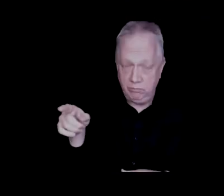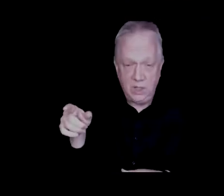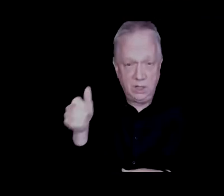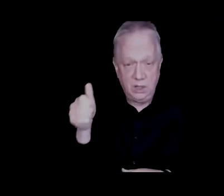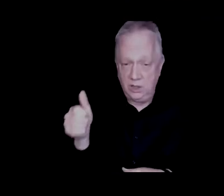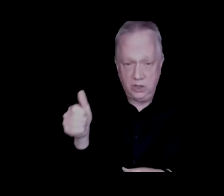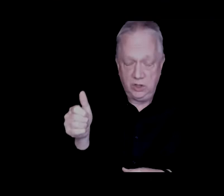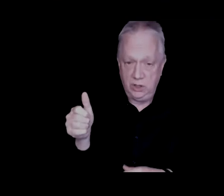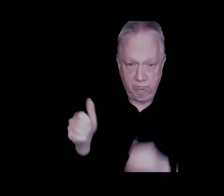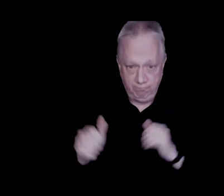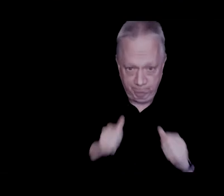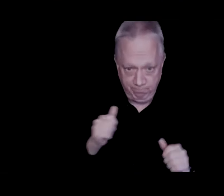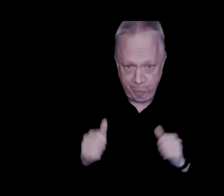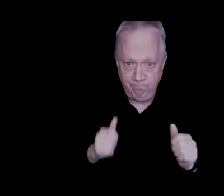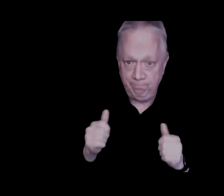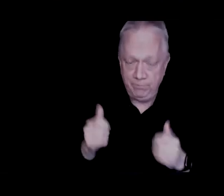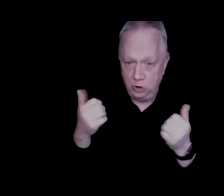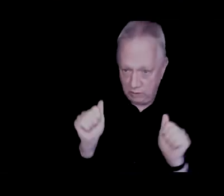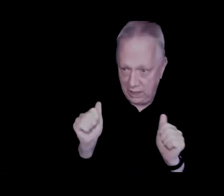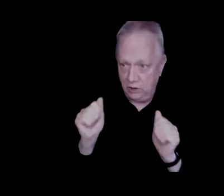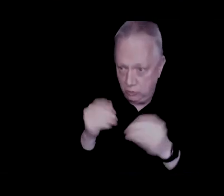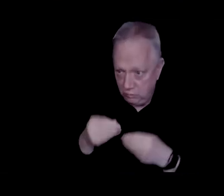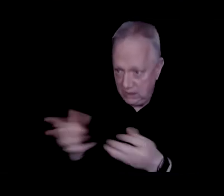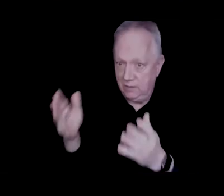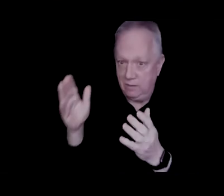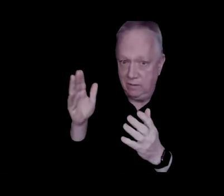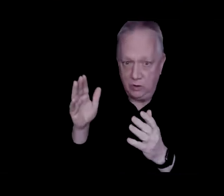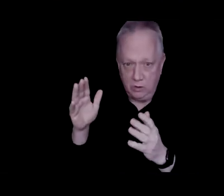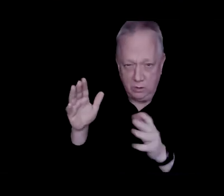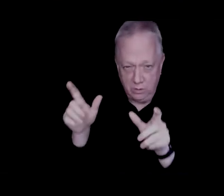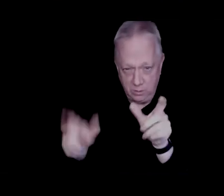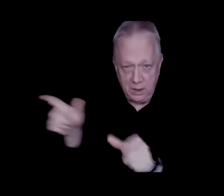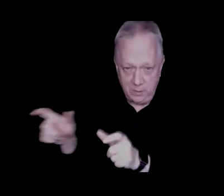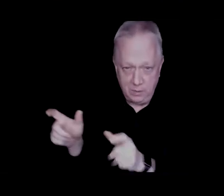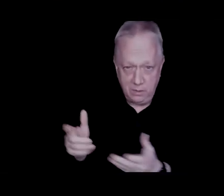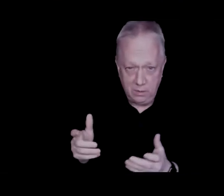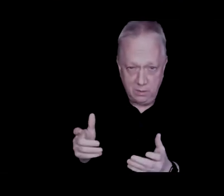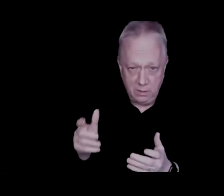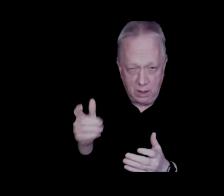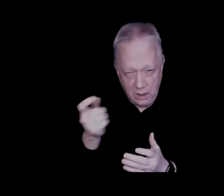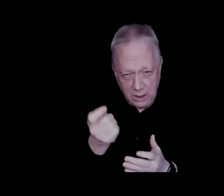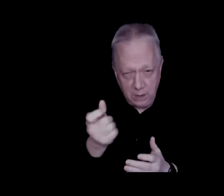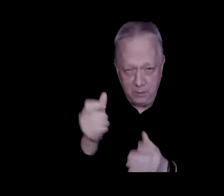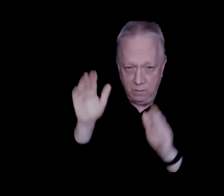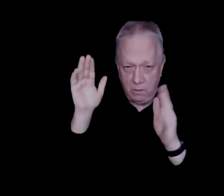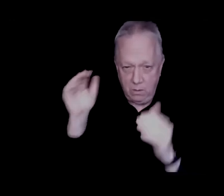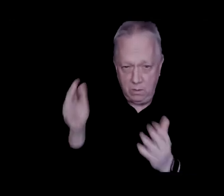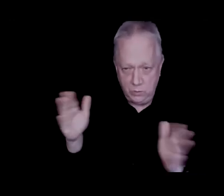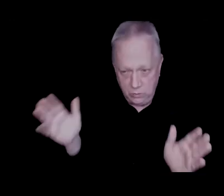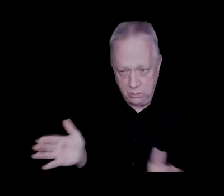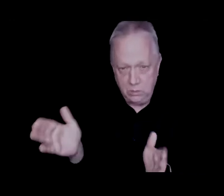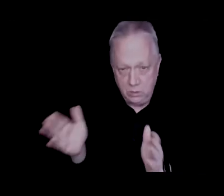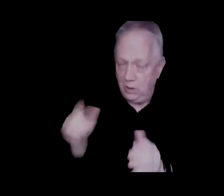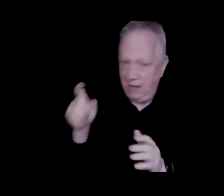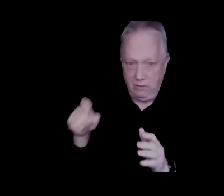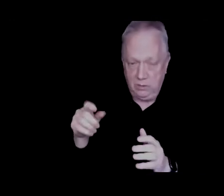she tried to give to her people some little hope, you see, to because you have to continue